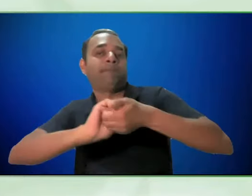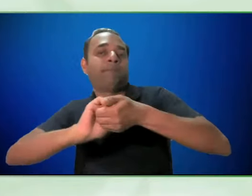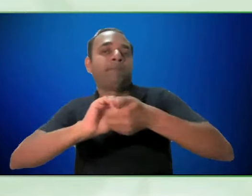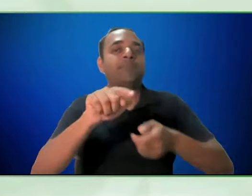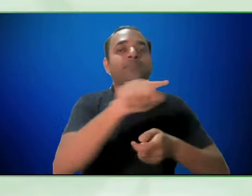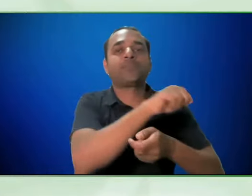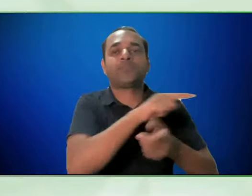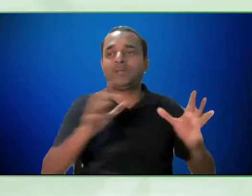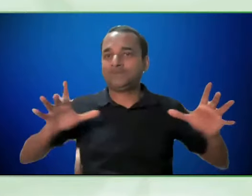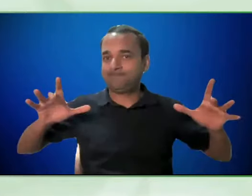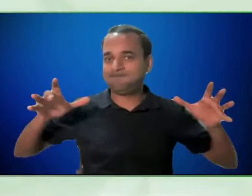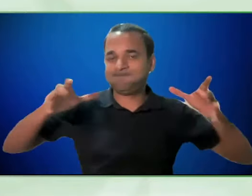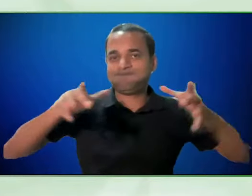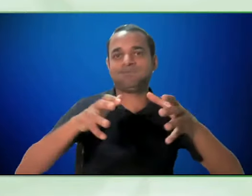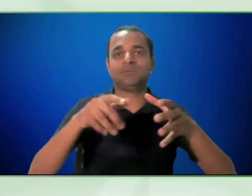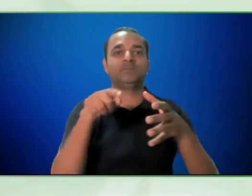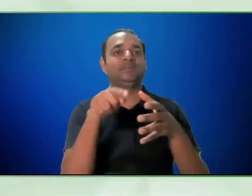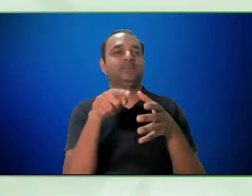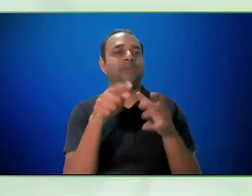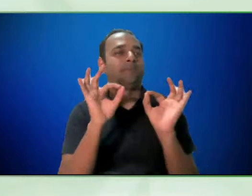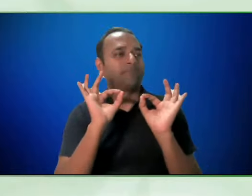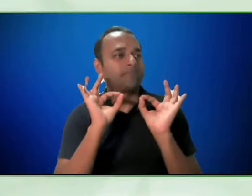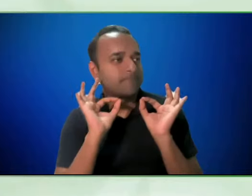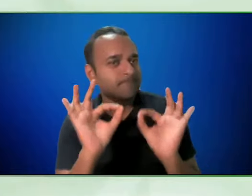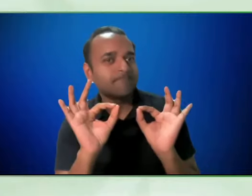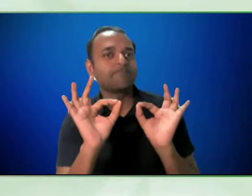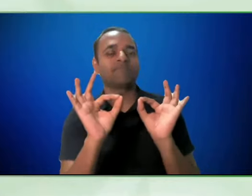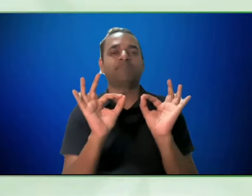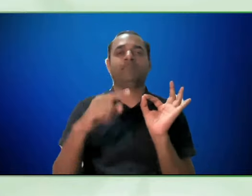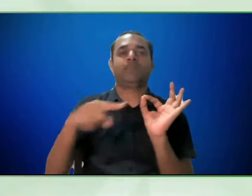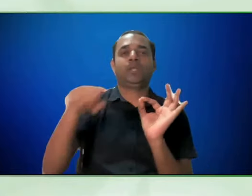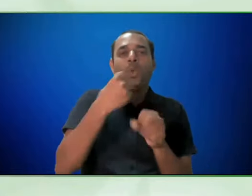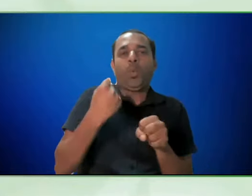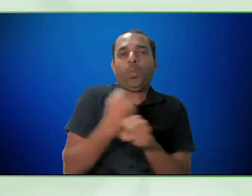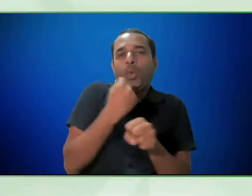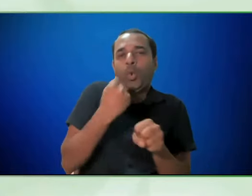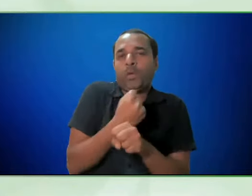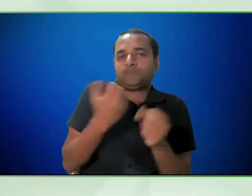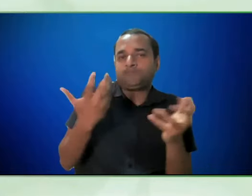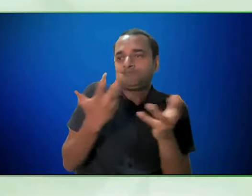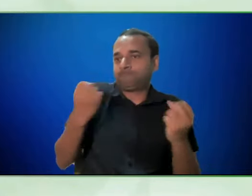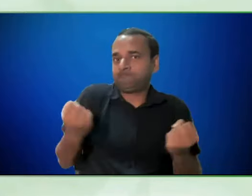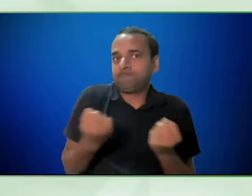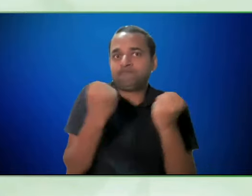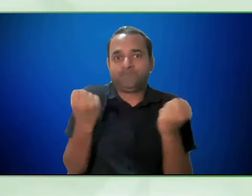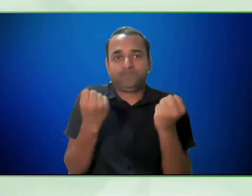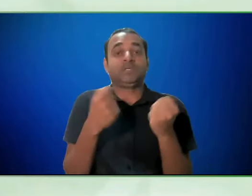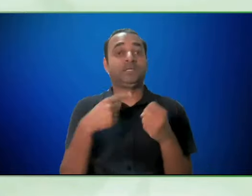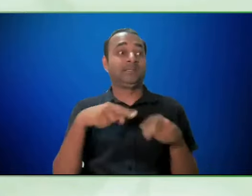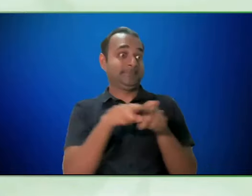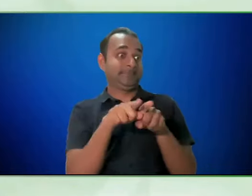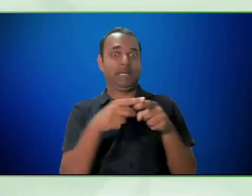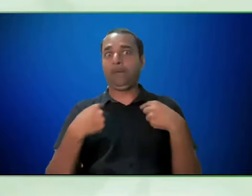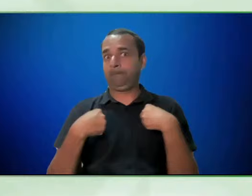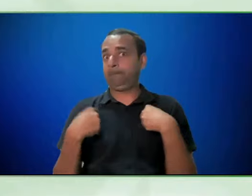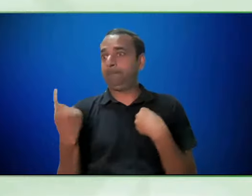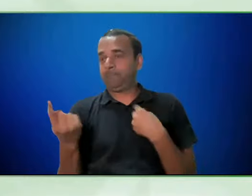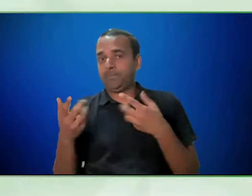on socioeconomic analysis on universal design? We published a report